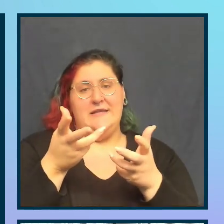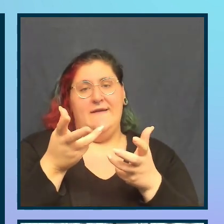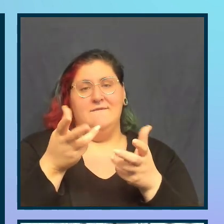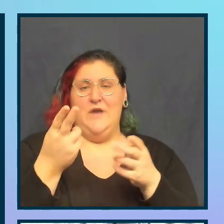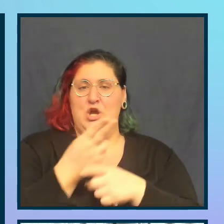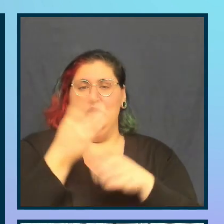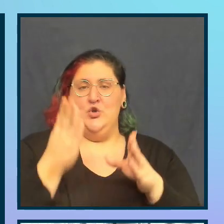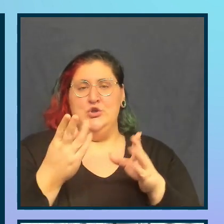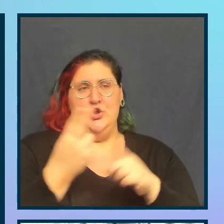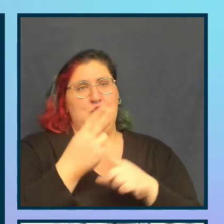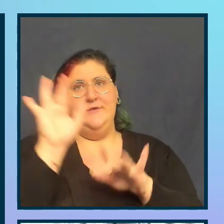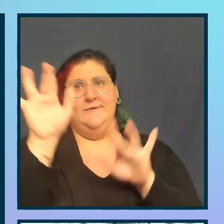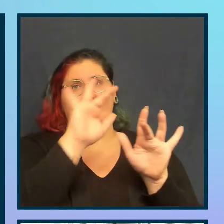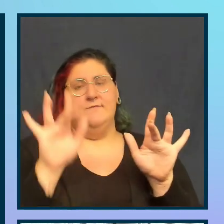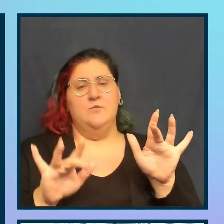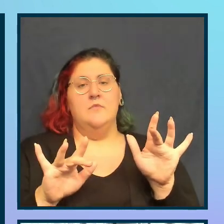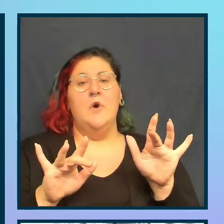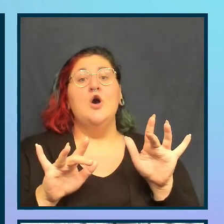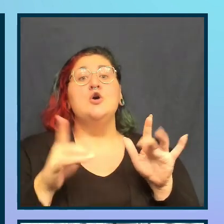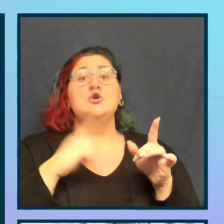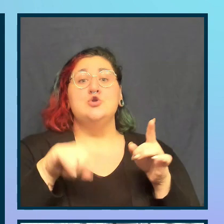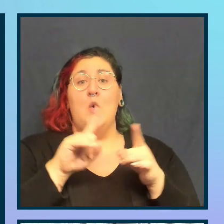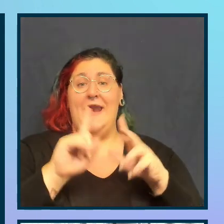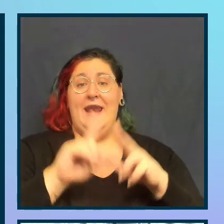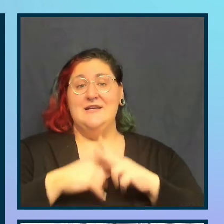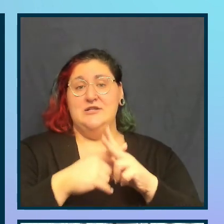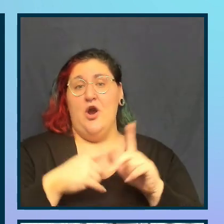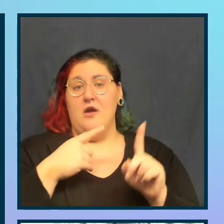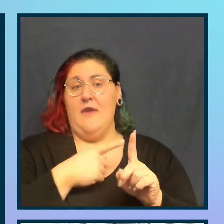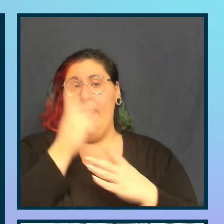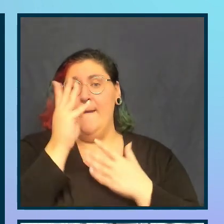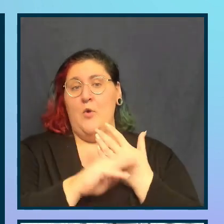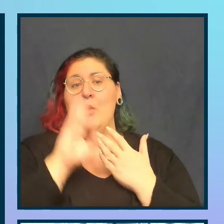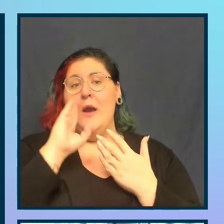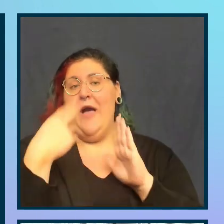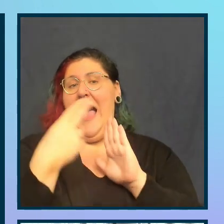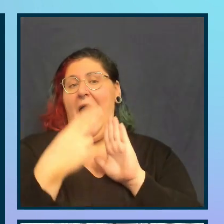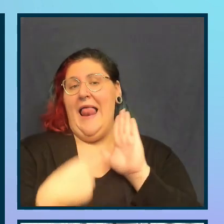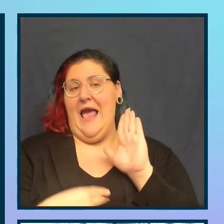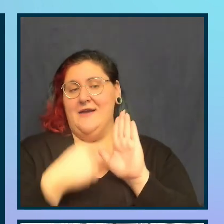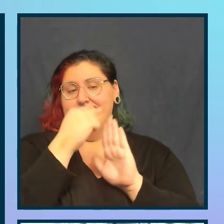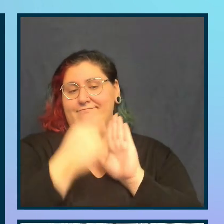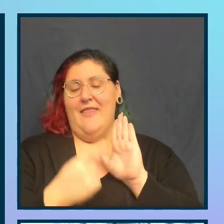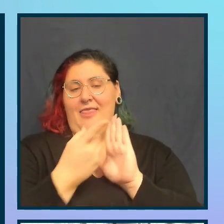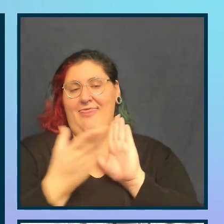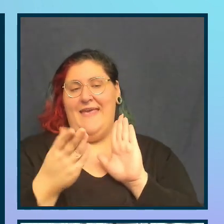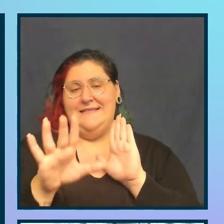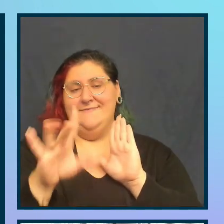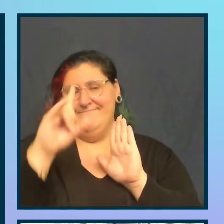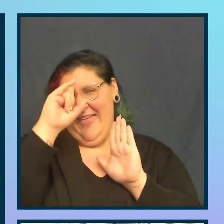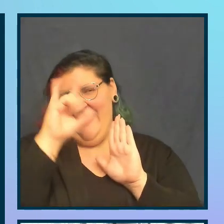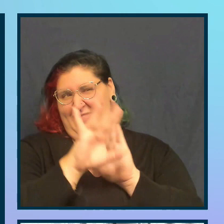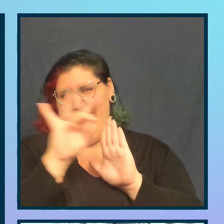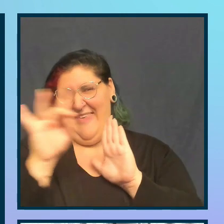highlight the elements that it thinks are interactive. So the tool has identified 7 interactive elements. So me as a